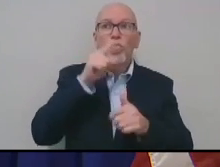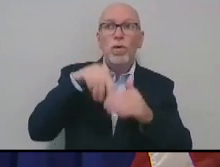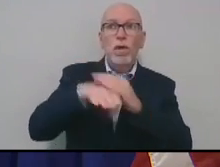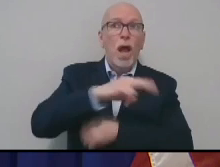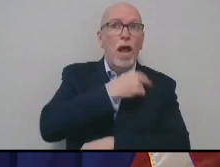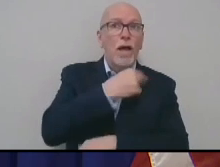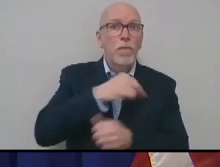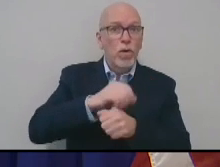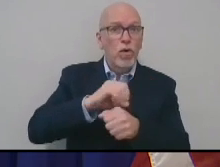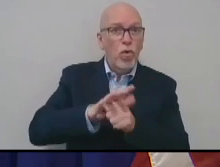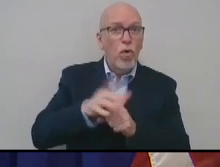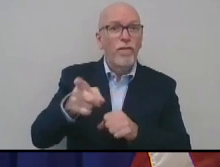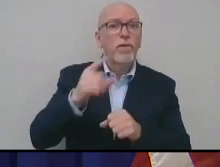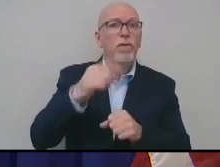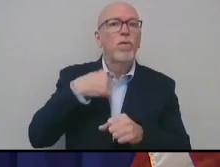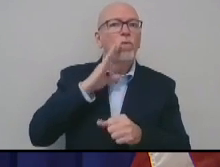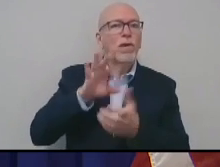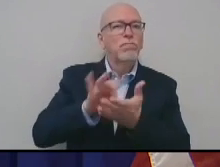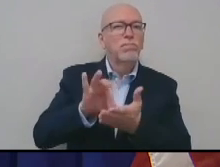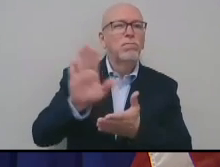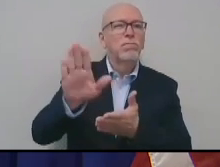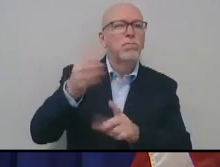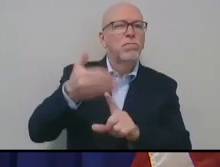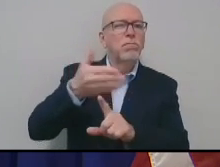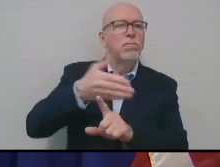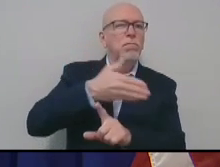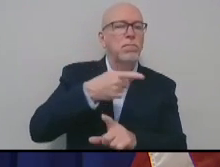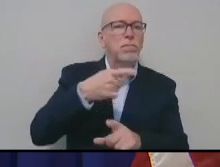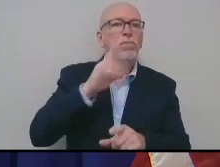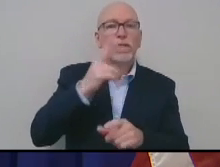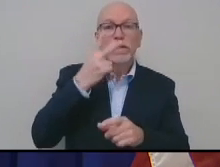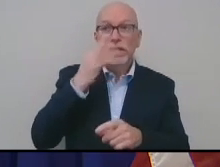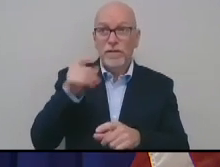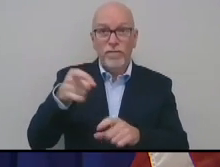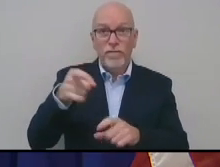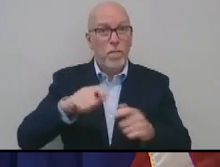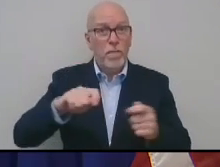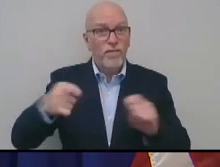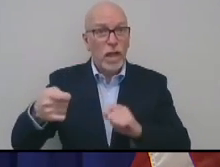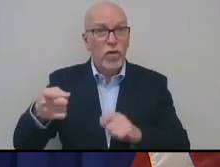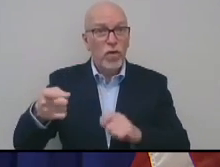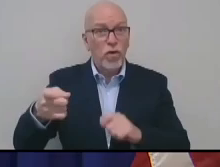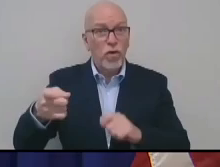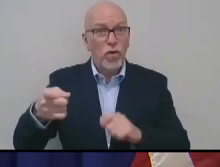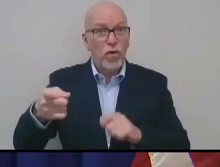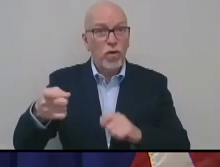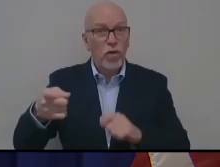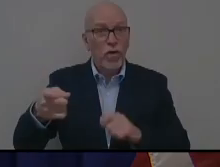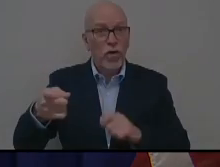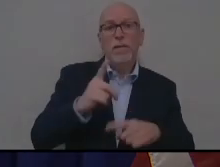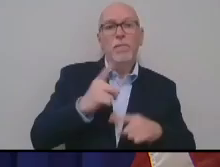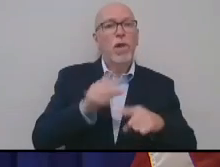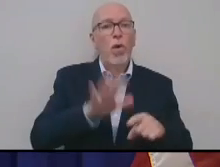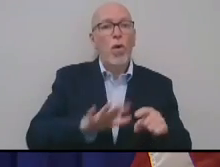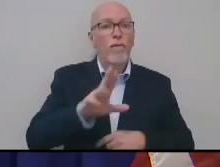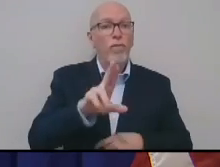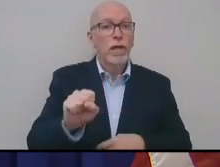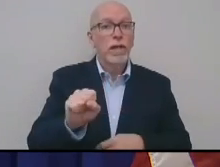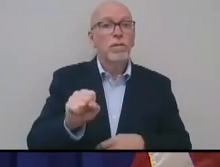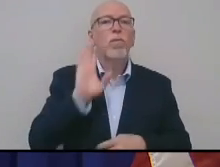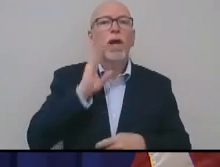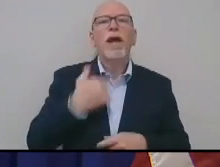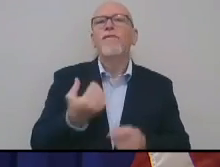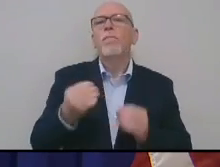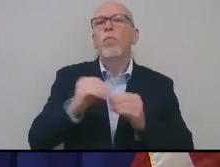actually sequencing their COVID-19 to determine if that's from a variant. And as we collect more, have more information